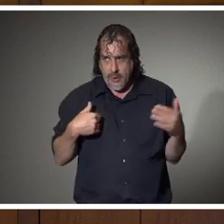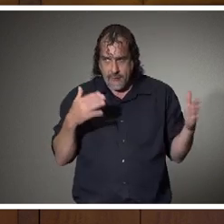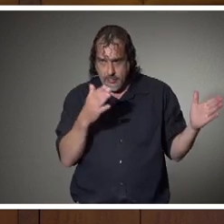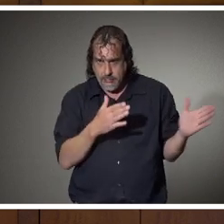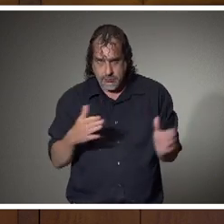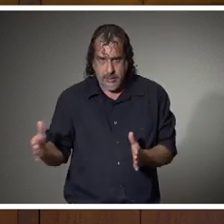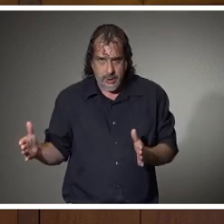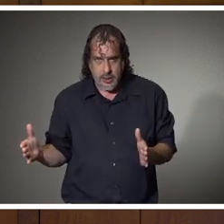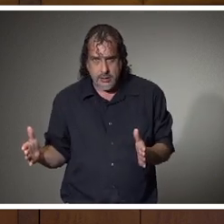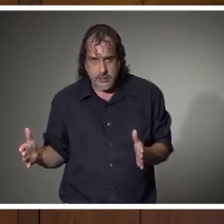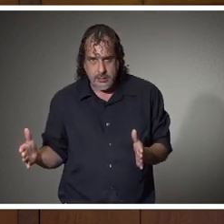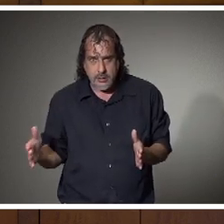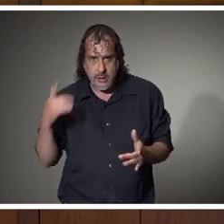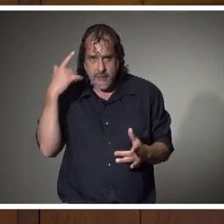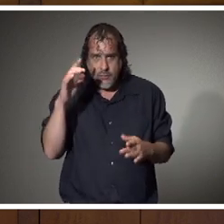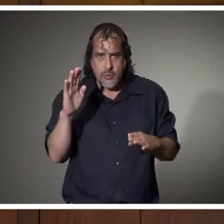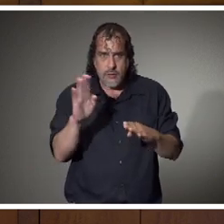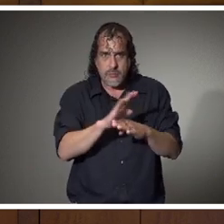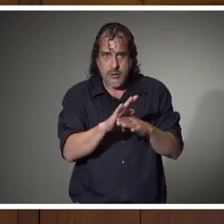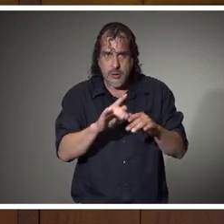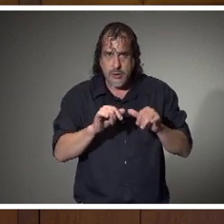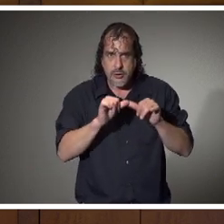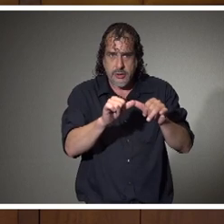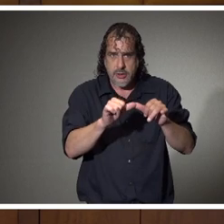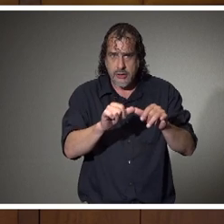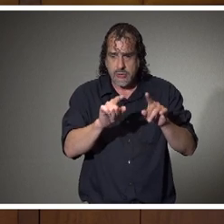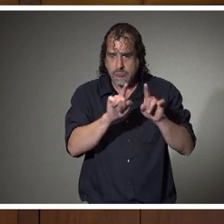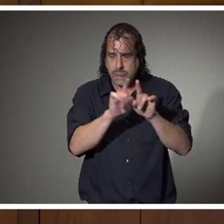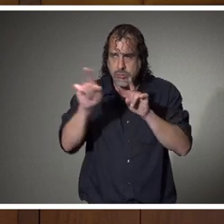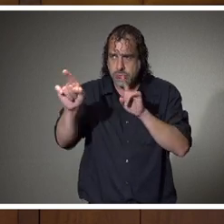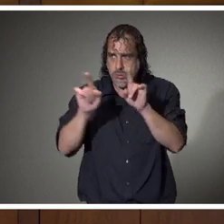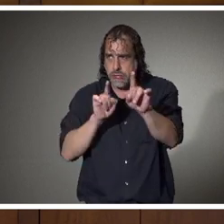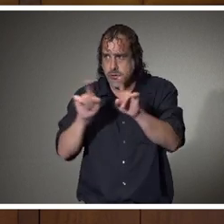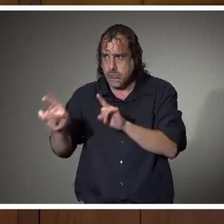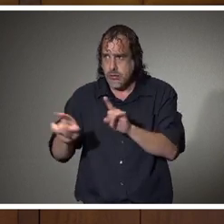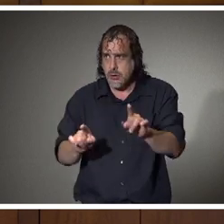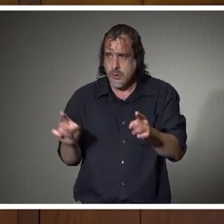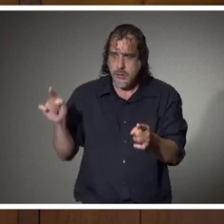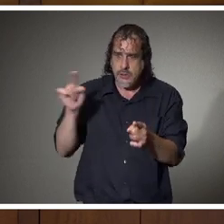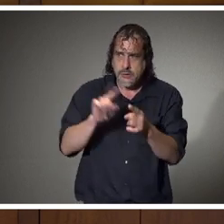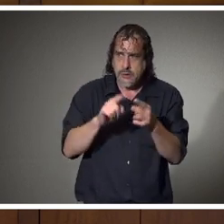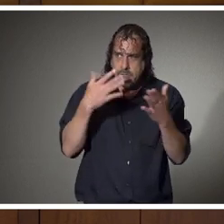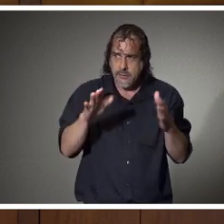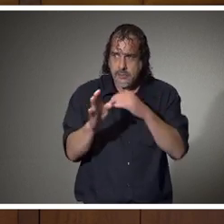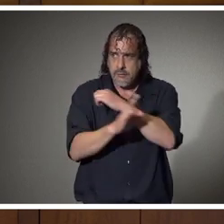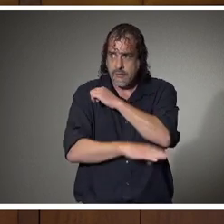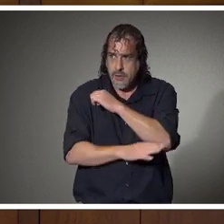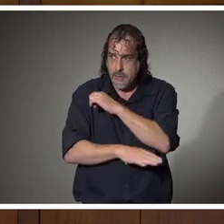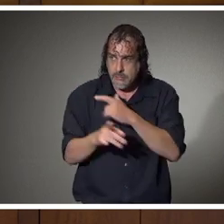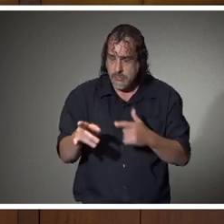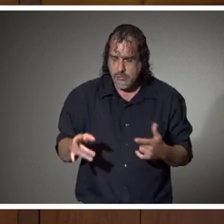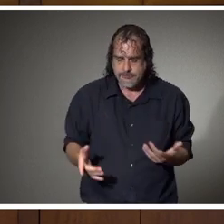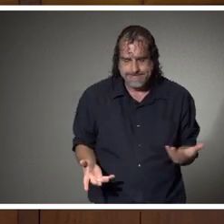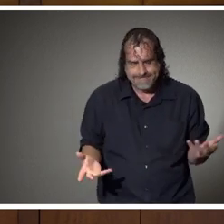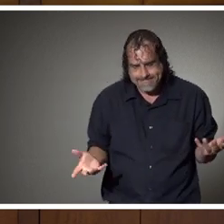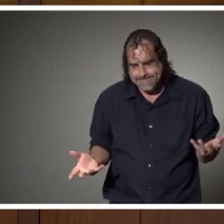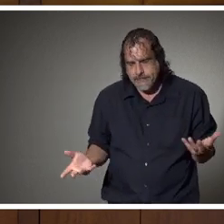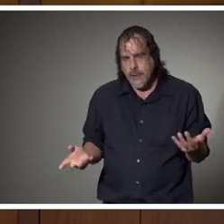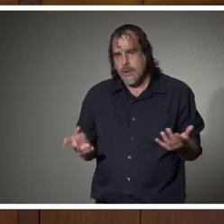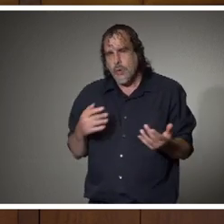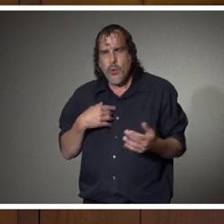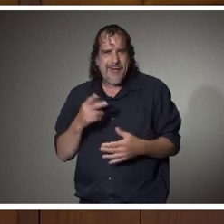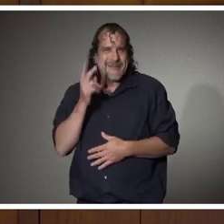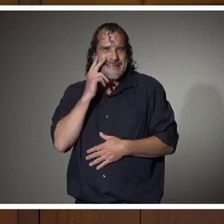for businesses to continue social distancing possibly until the fall? Well, I think we'll have to look at what the numbers